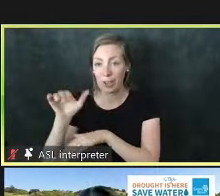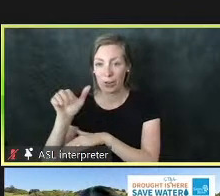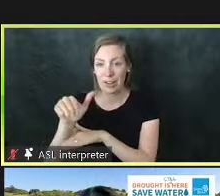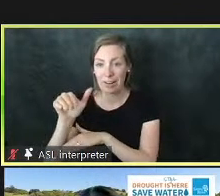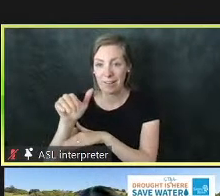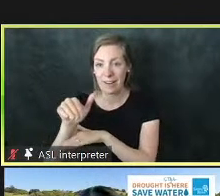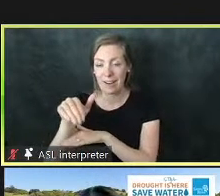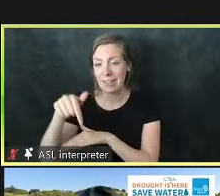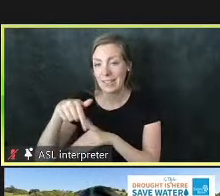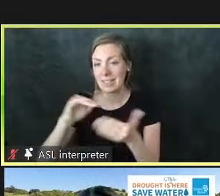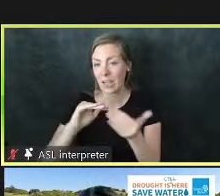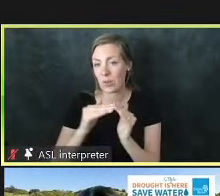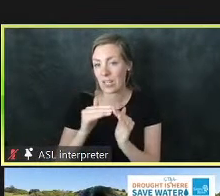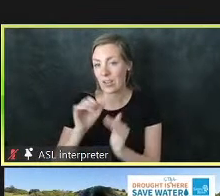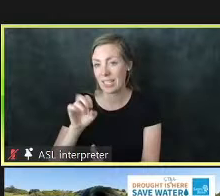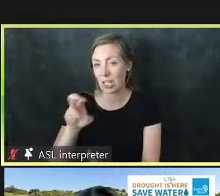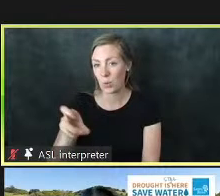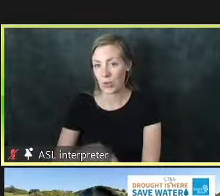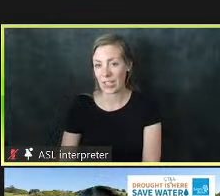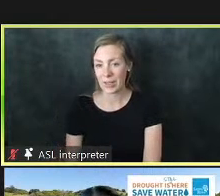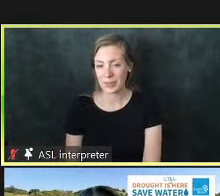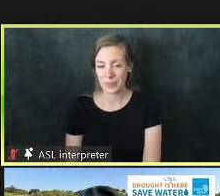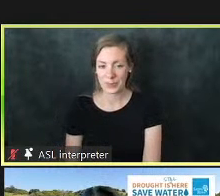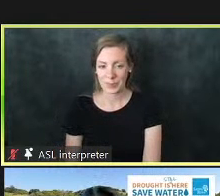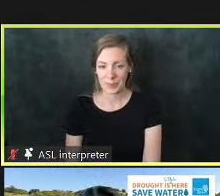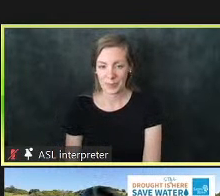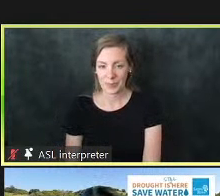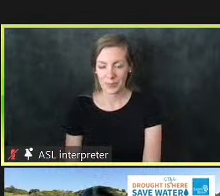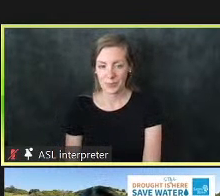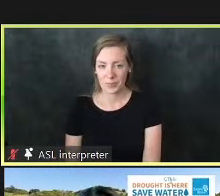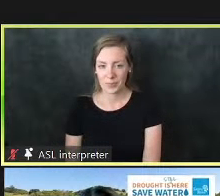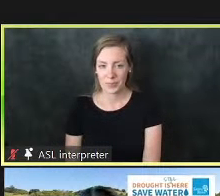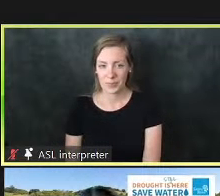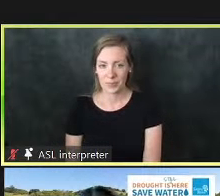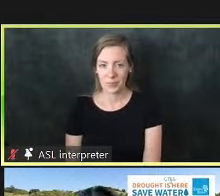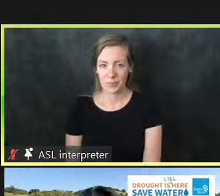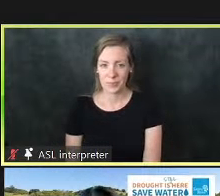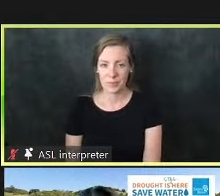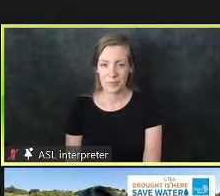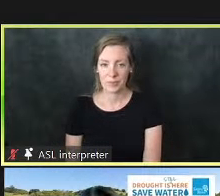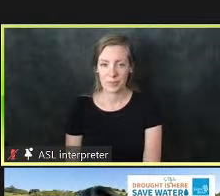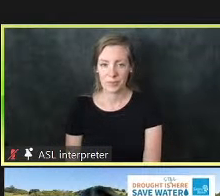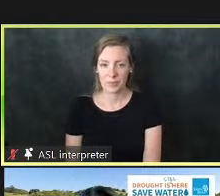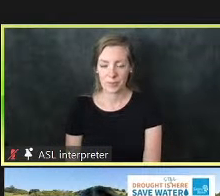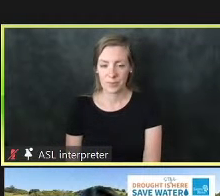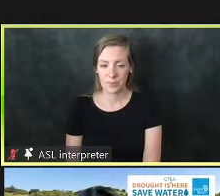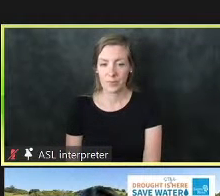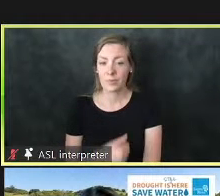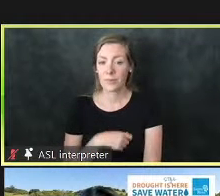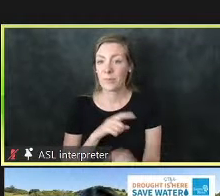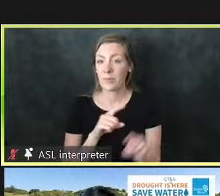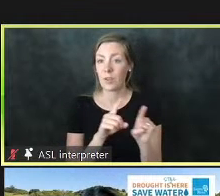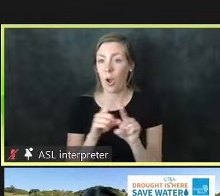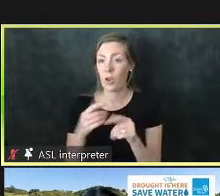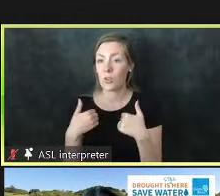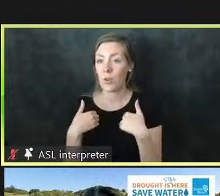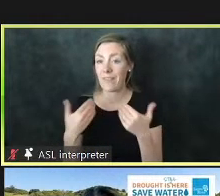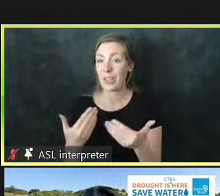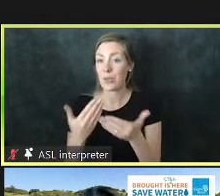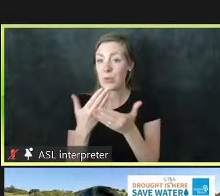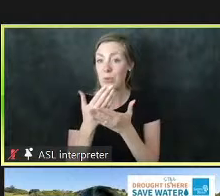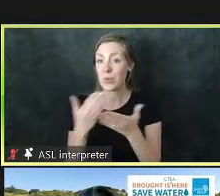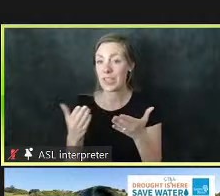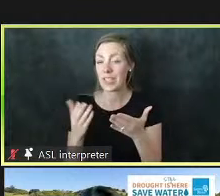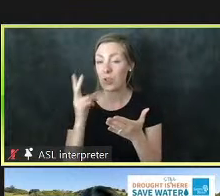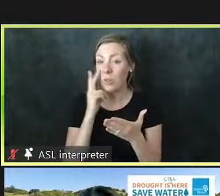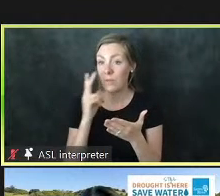in en la downtown Santa noche de Rosa. las 5 a las 8 y Next media slide, please. en el centro de Santa Rosa. We also have a new Vamos a tool that tener allows you to view una your